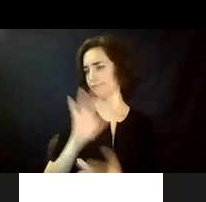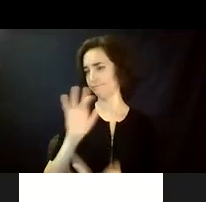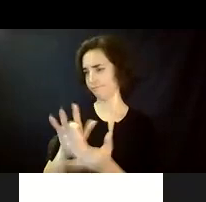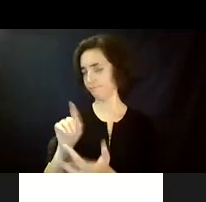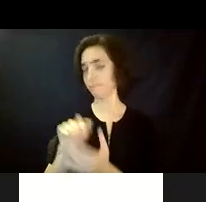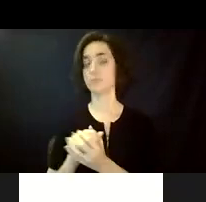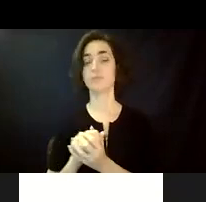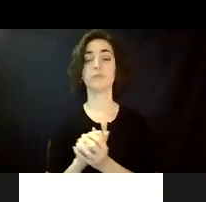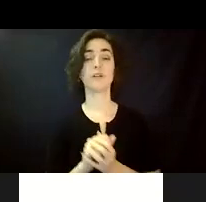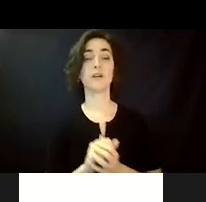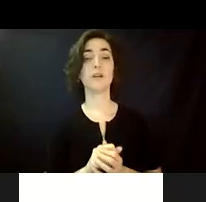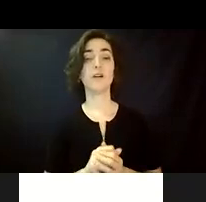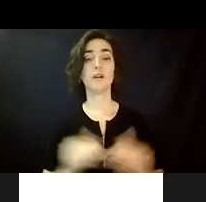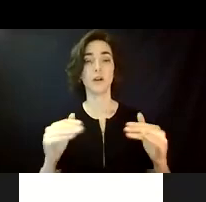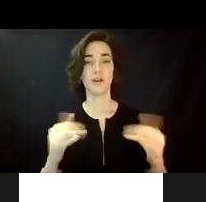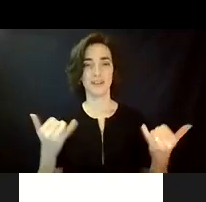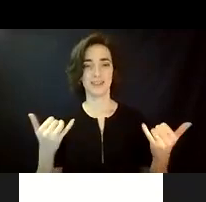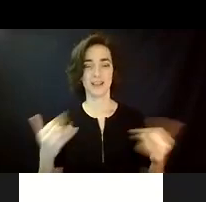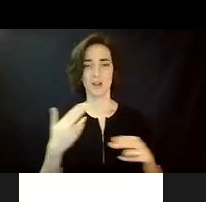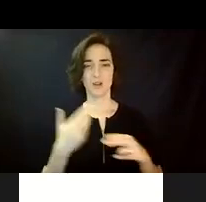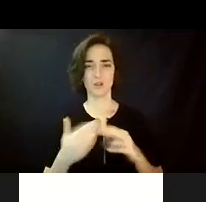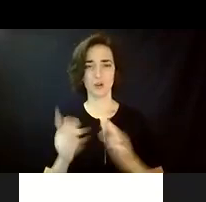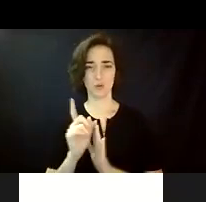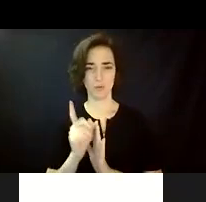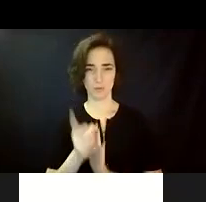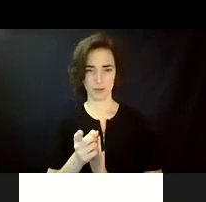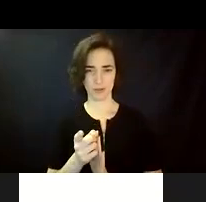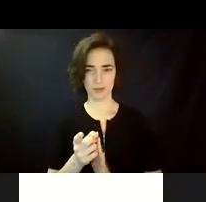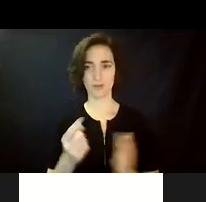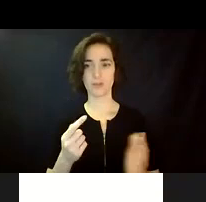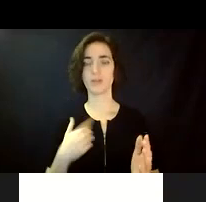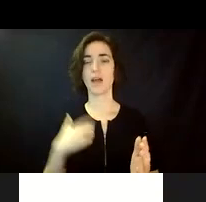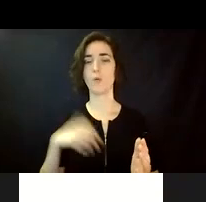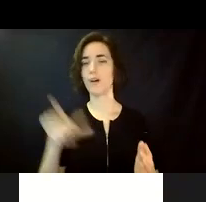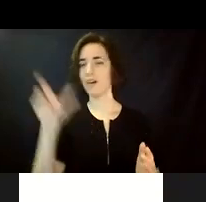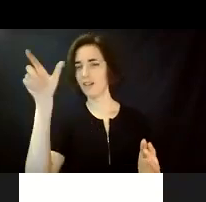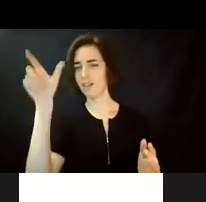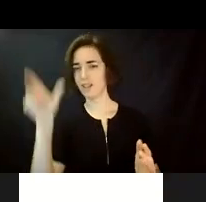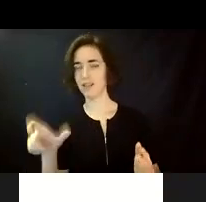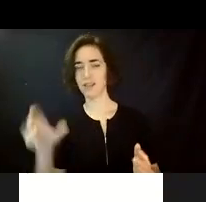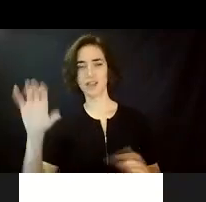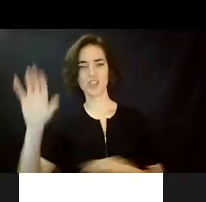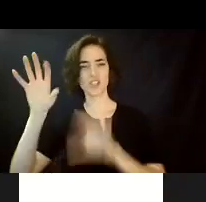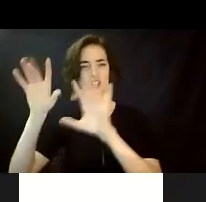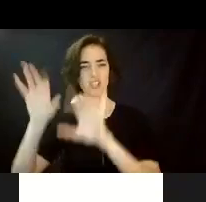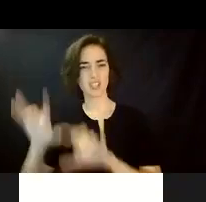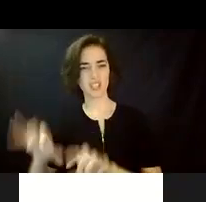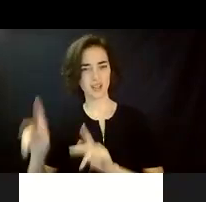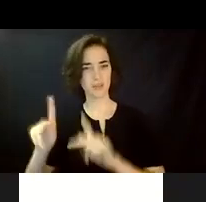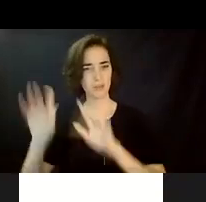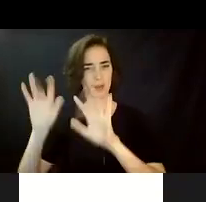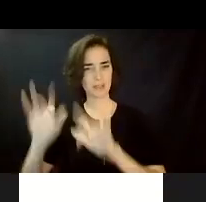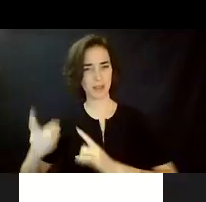Okay, so I'm going to take a quick minute to read the questions from chat since we got through our first round